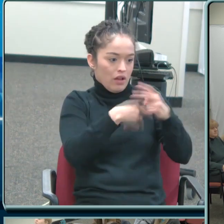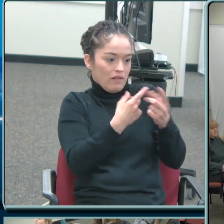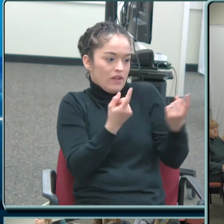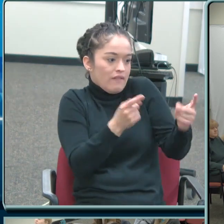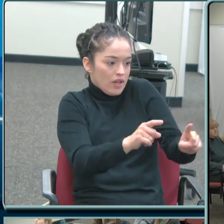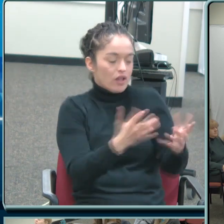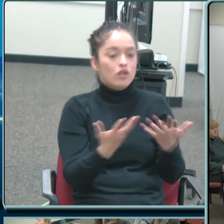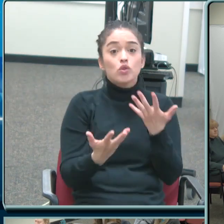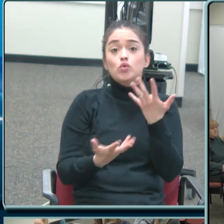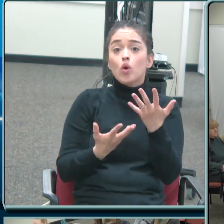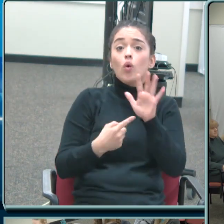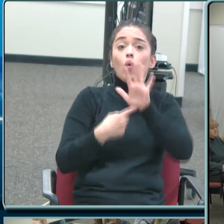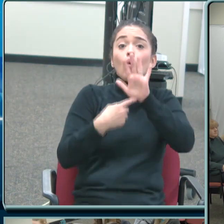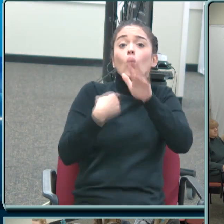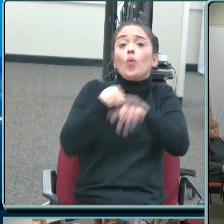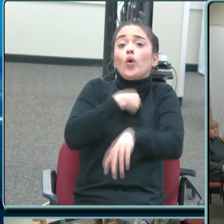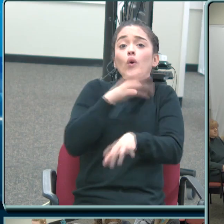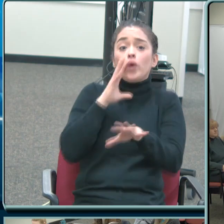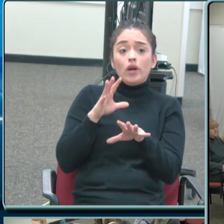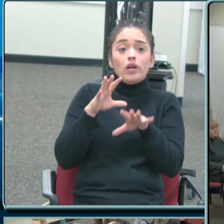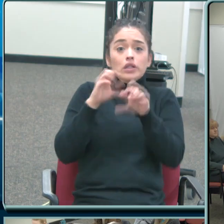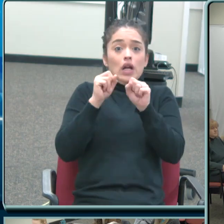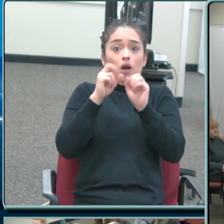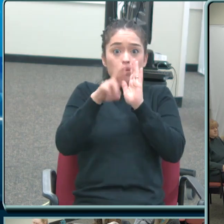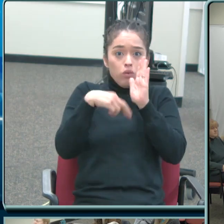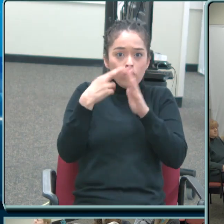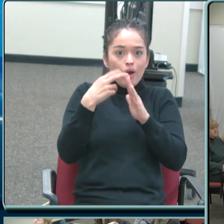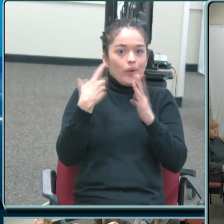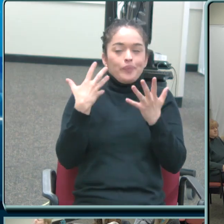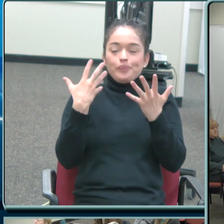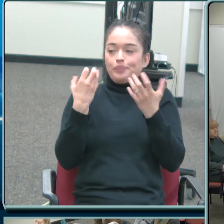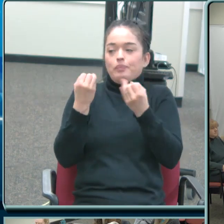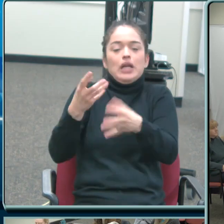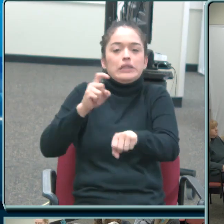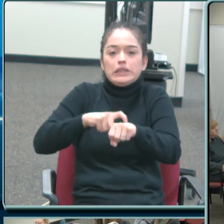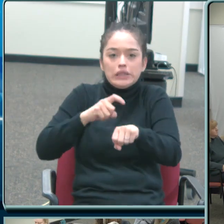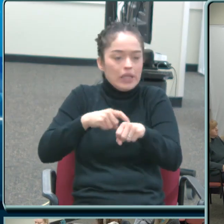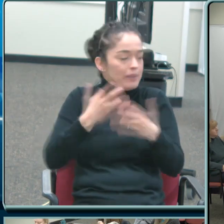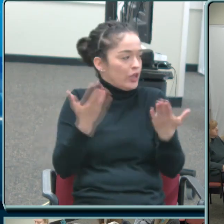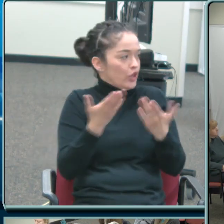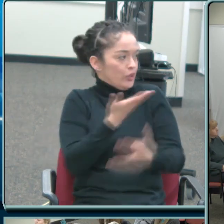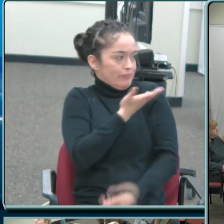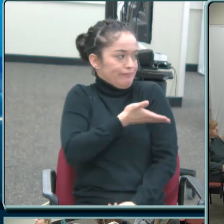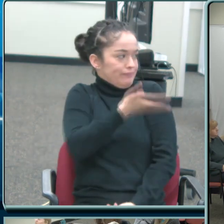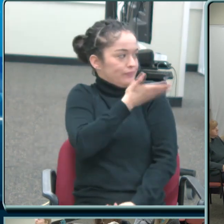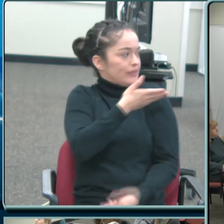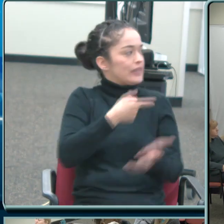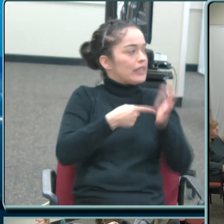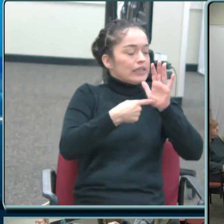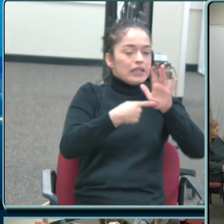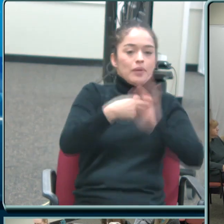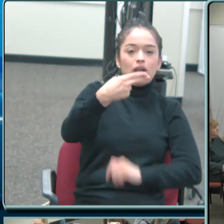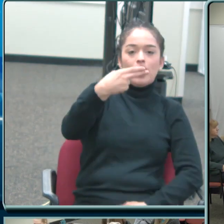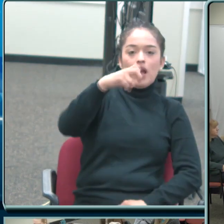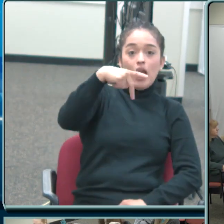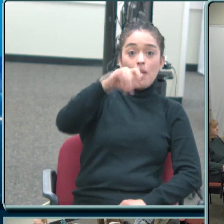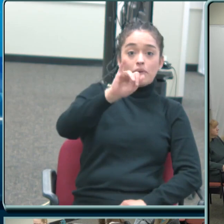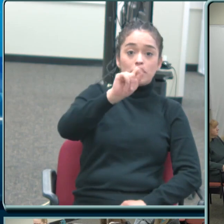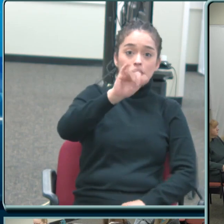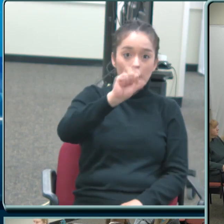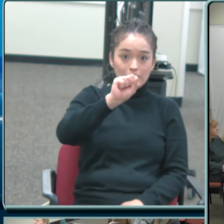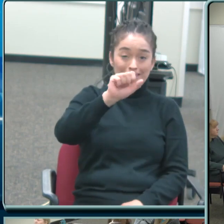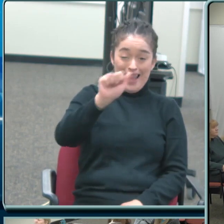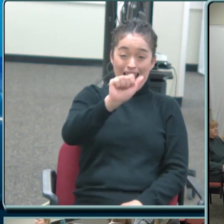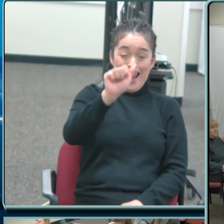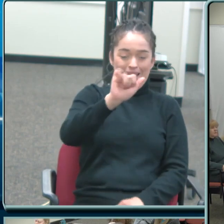event. So we would take the lead and have many times some examples up here for the hepatitis A response, which was